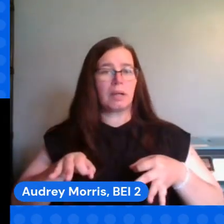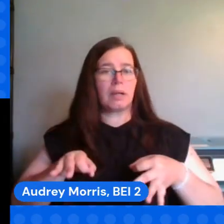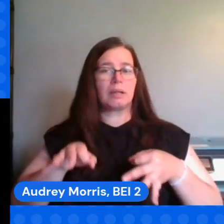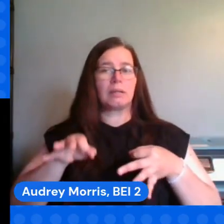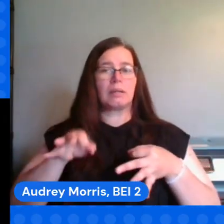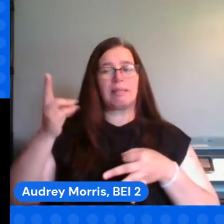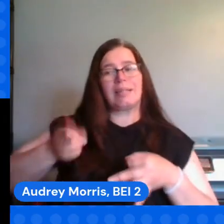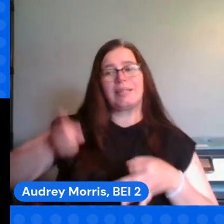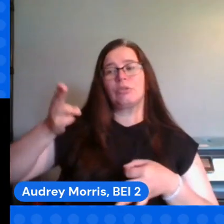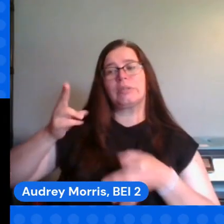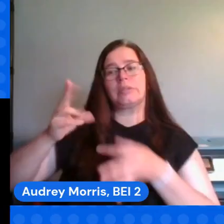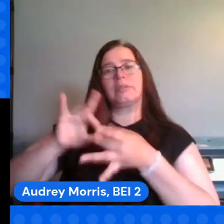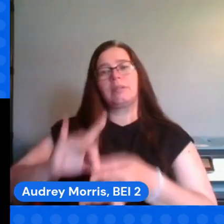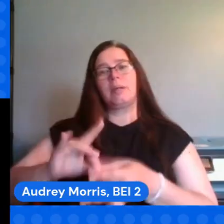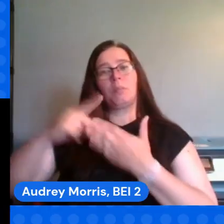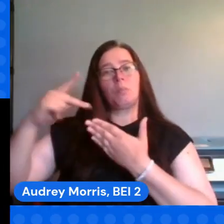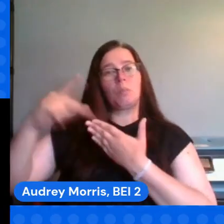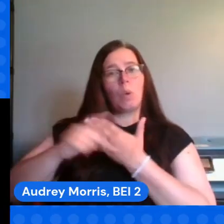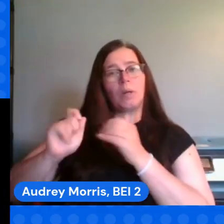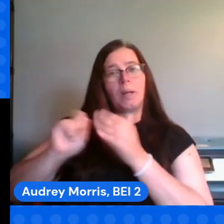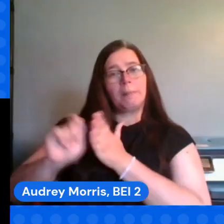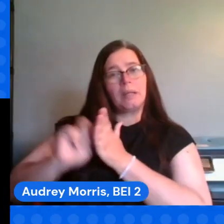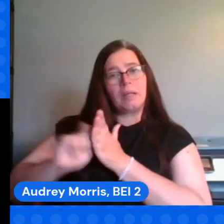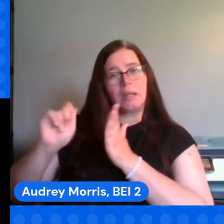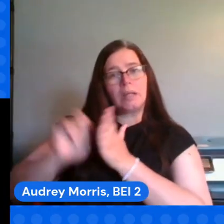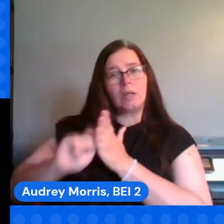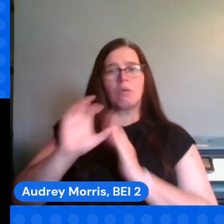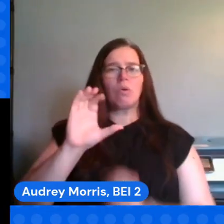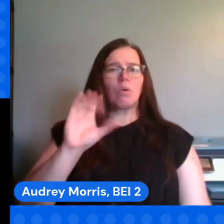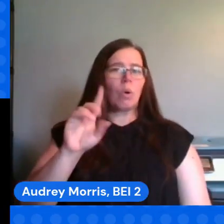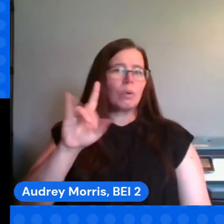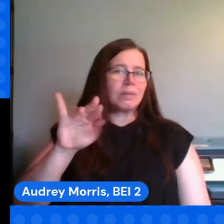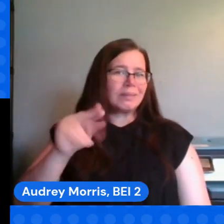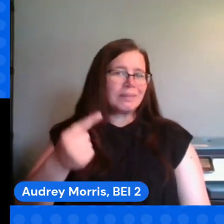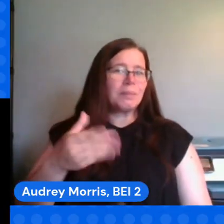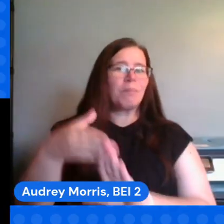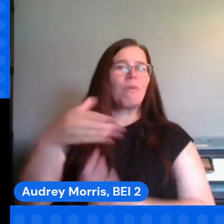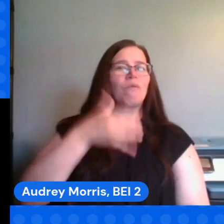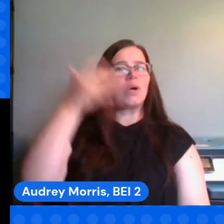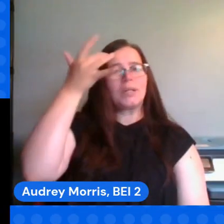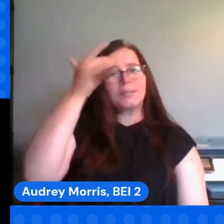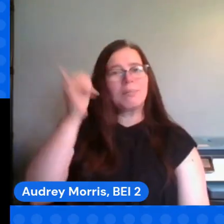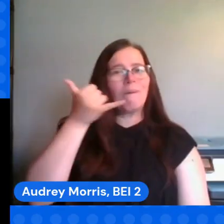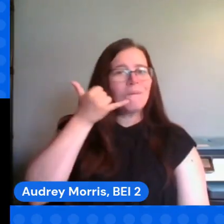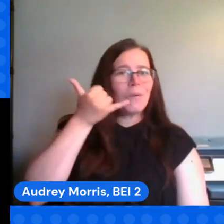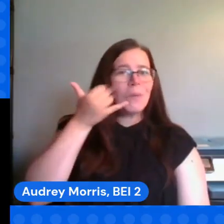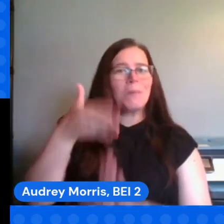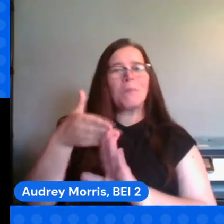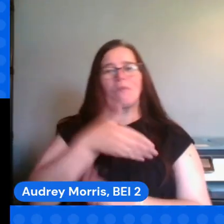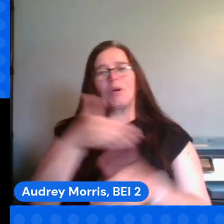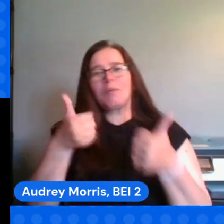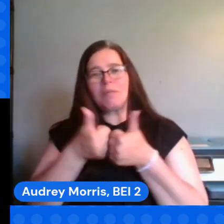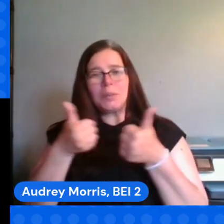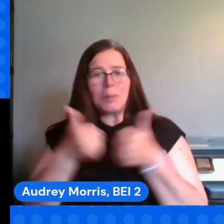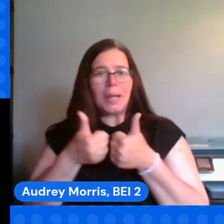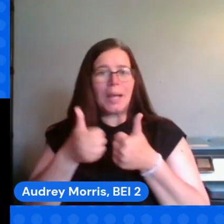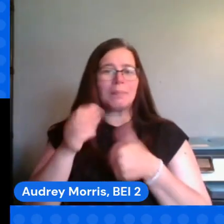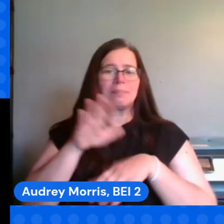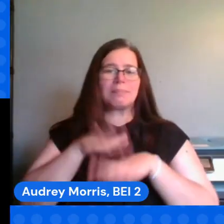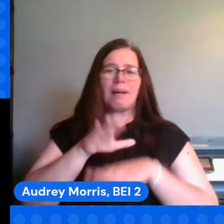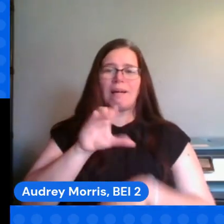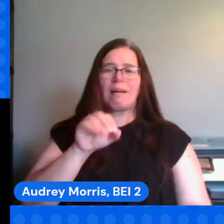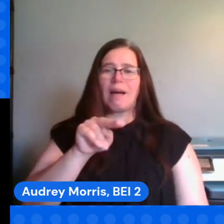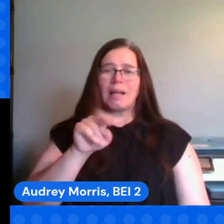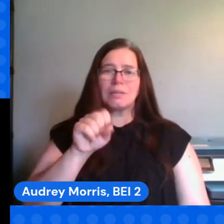history of programming or coding before we had smartphones and before video games were on consoles, and